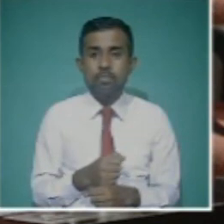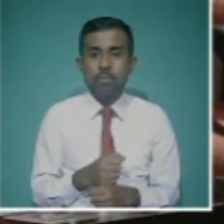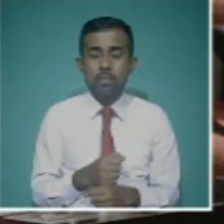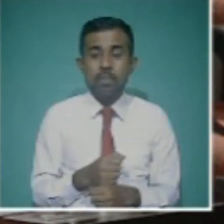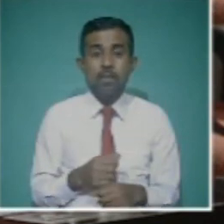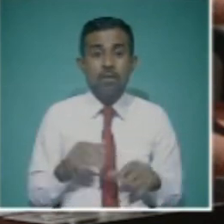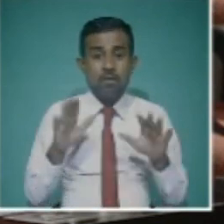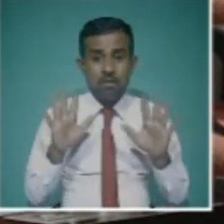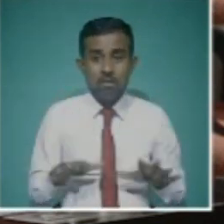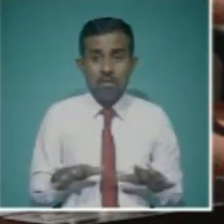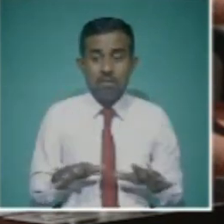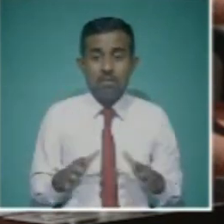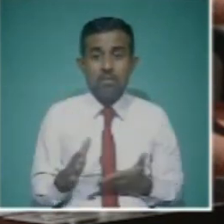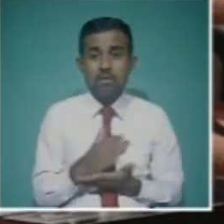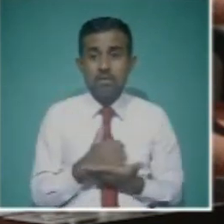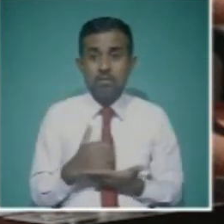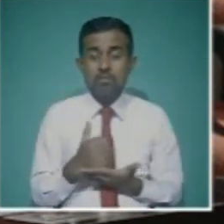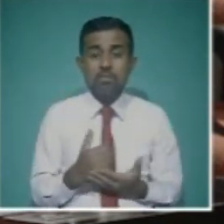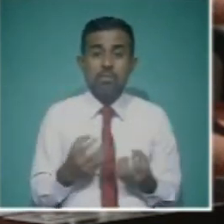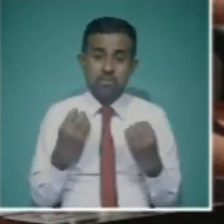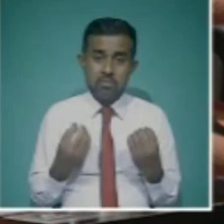Presiding Member. And as a more immediate